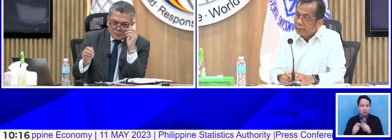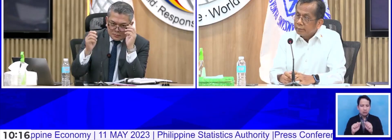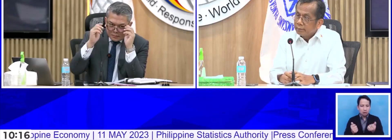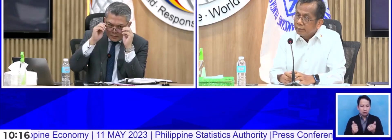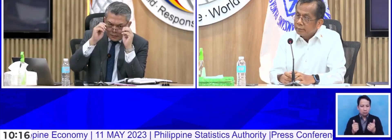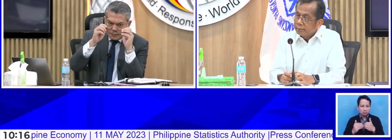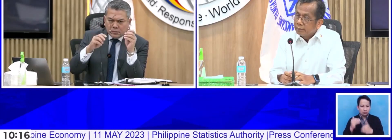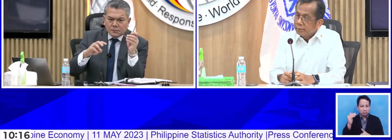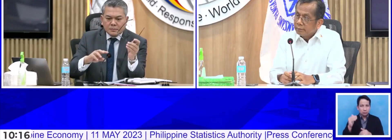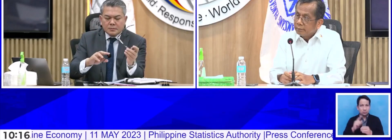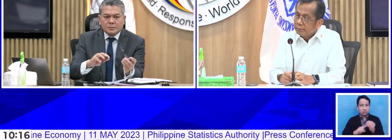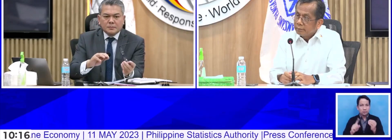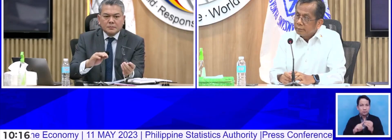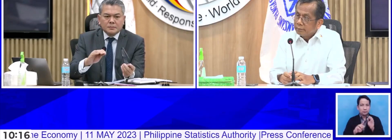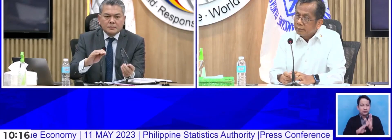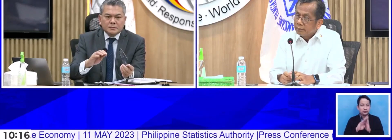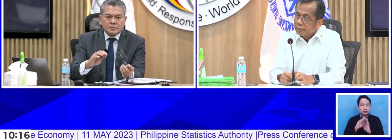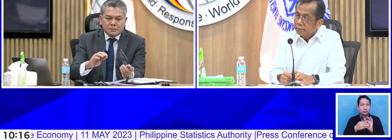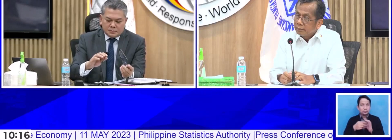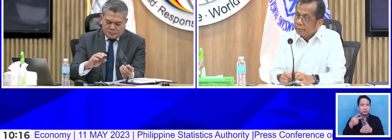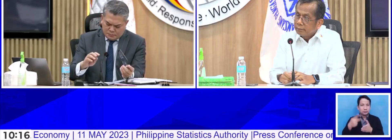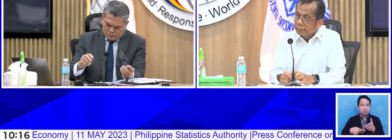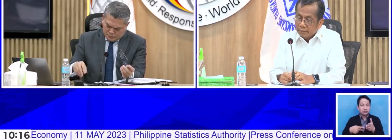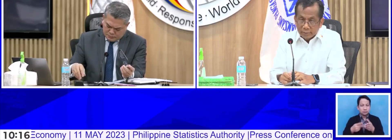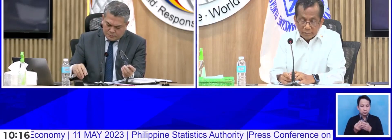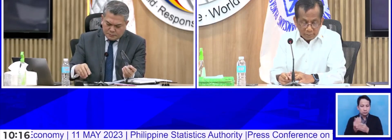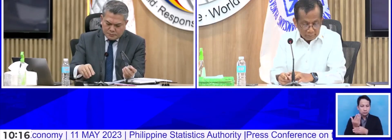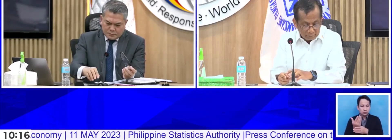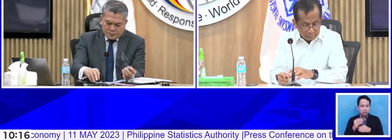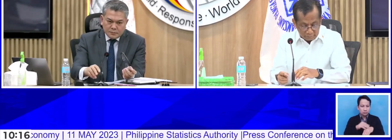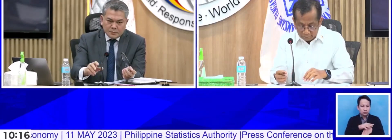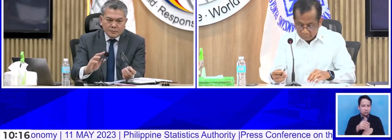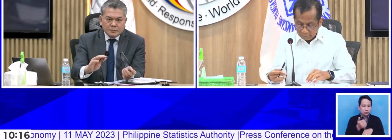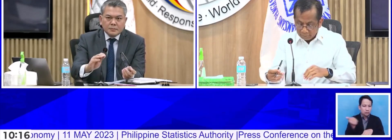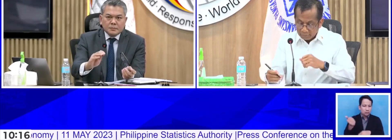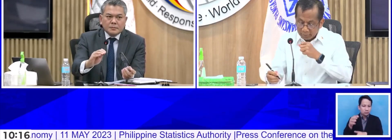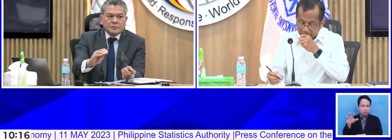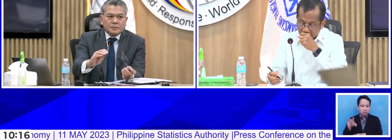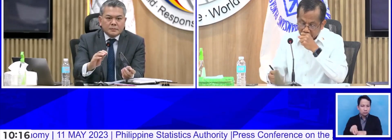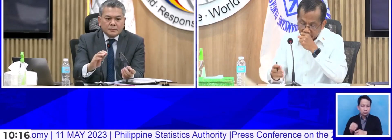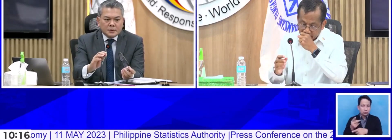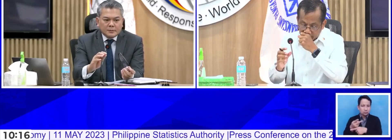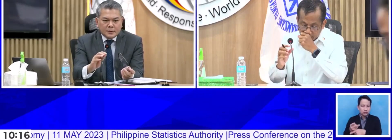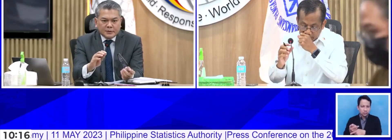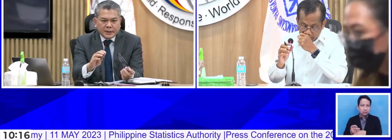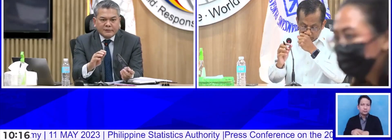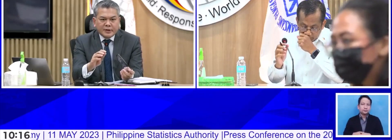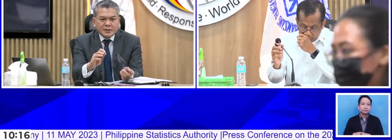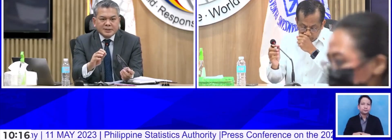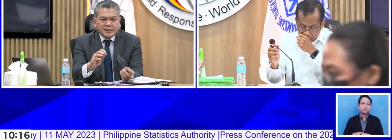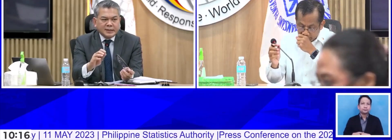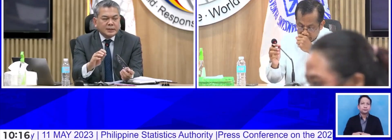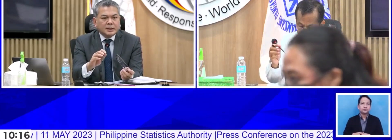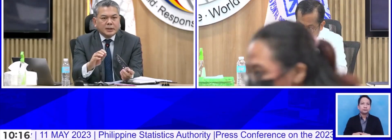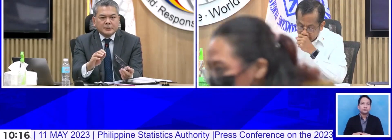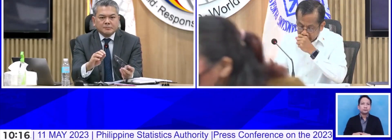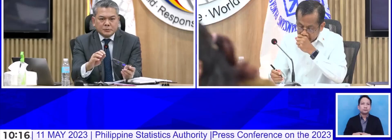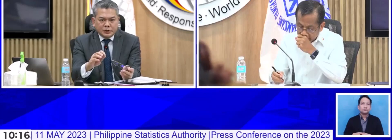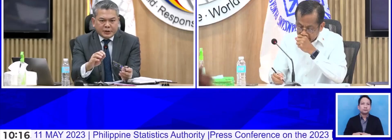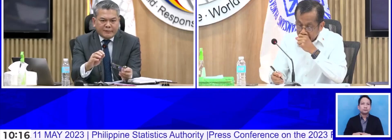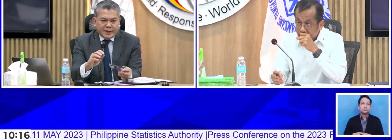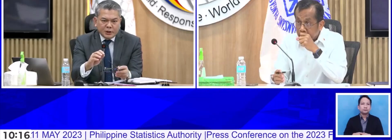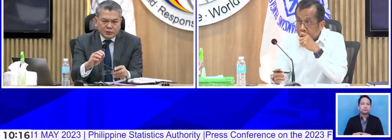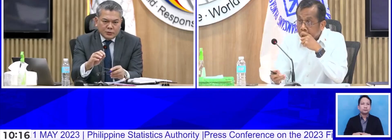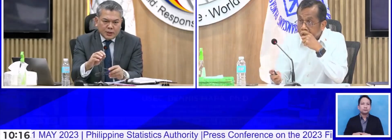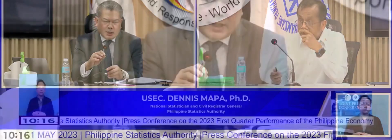factor was the increase in prices to the growth in the value of agricultural production? Thank you very much, Aileen. You're referring